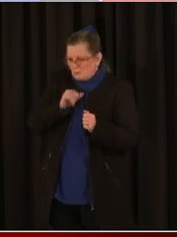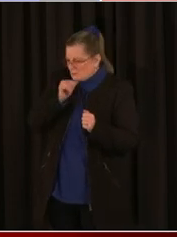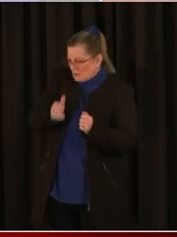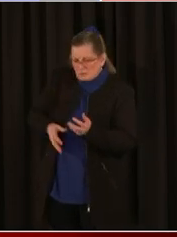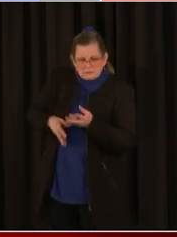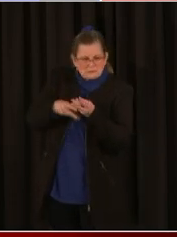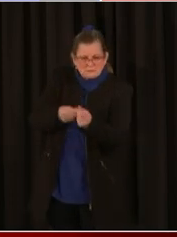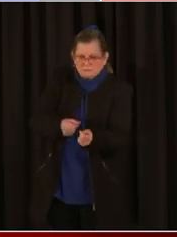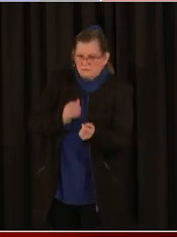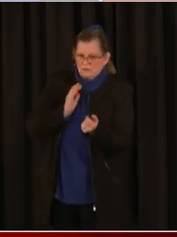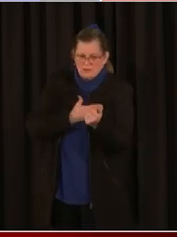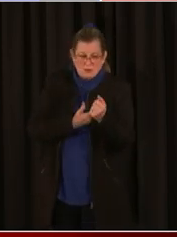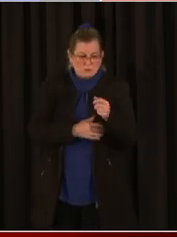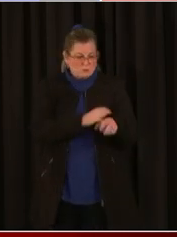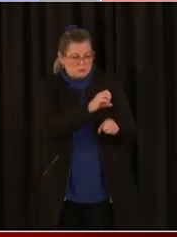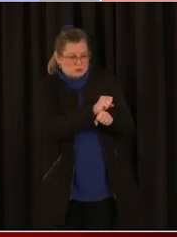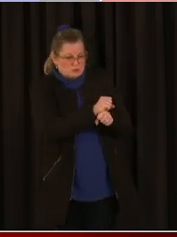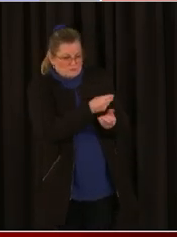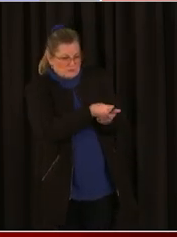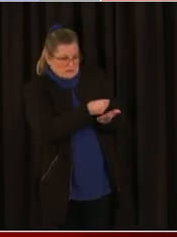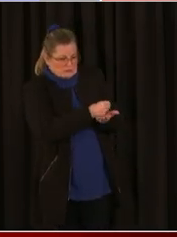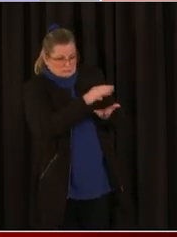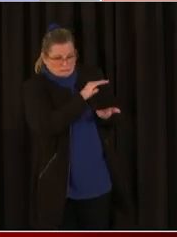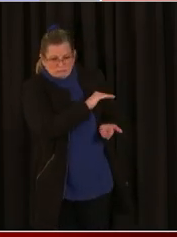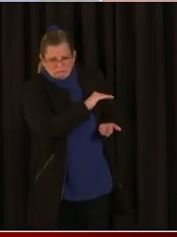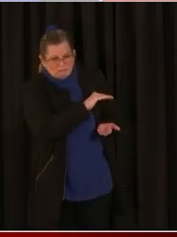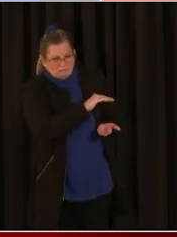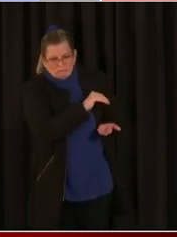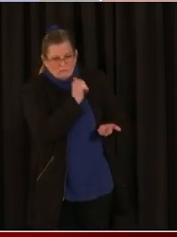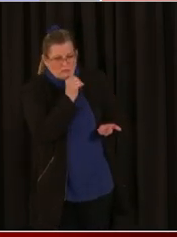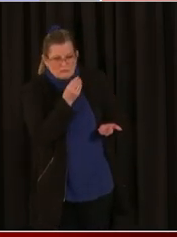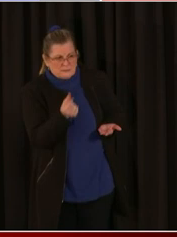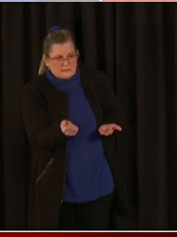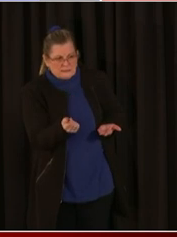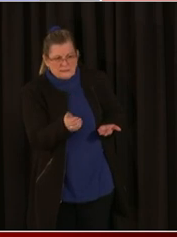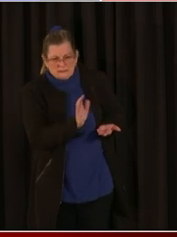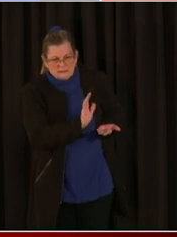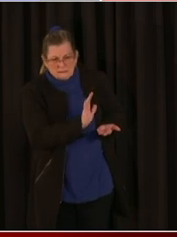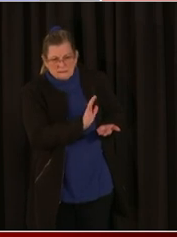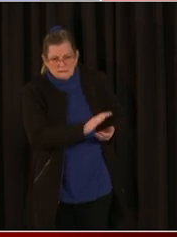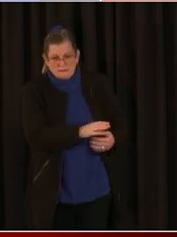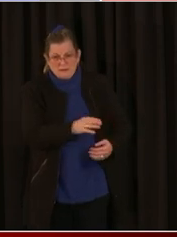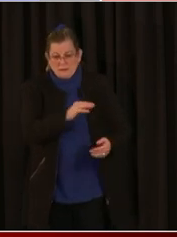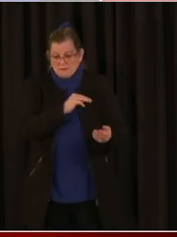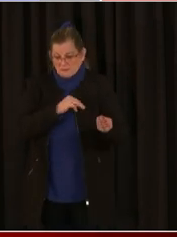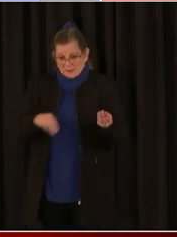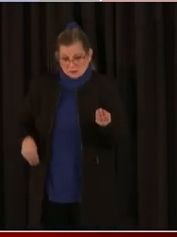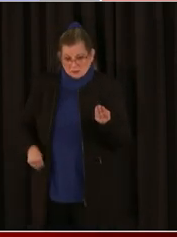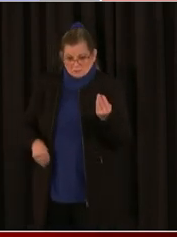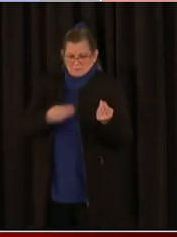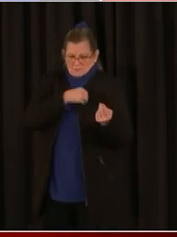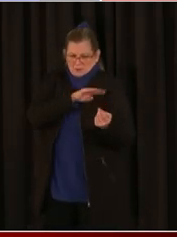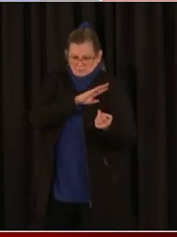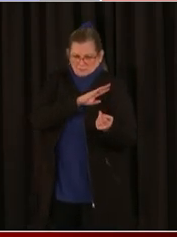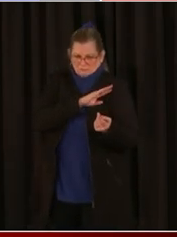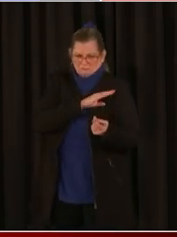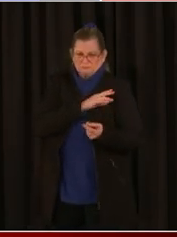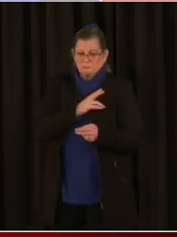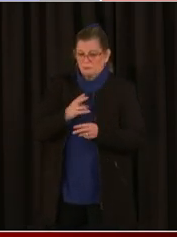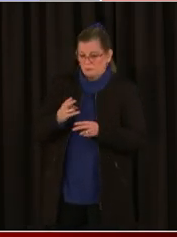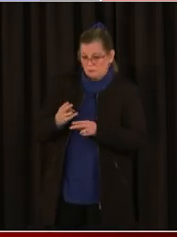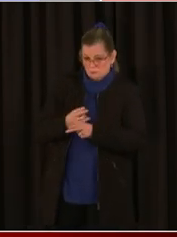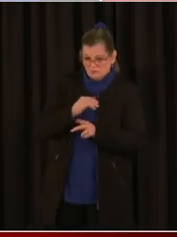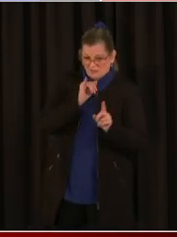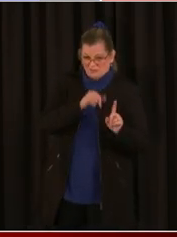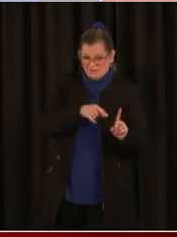are actually actively using, when I say we, probably I should say the mayor, the executive, and the chief financial officer are actively